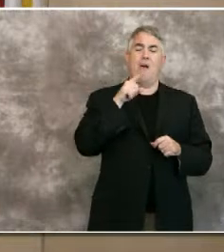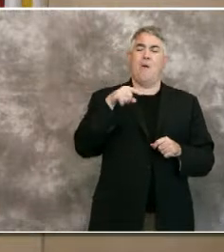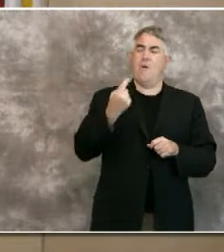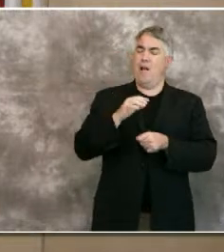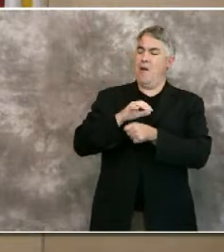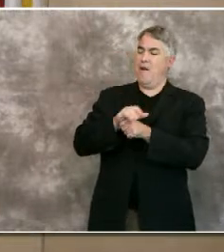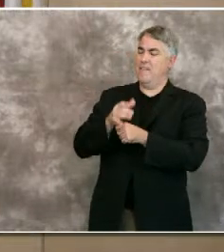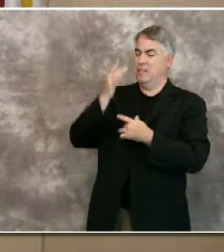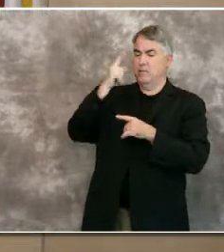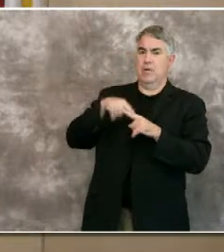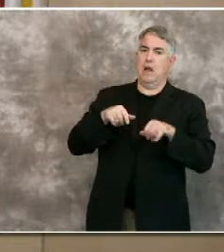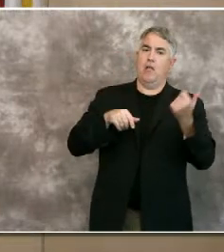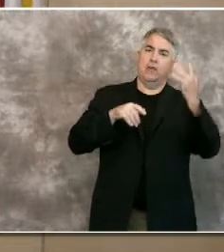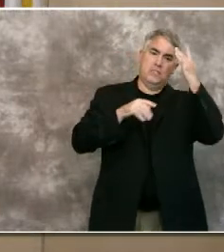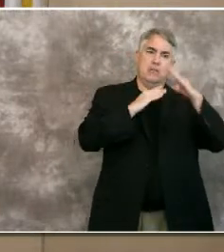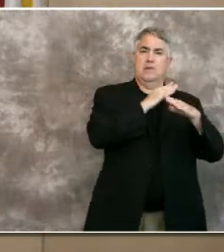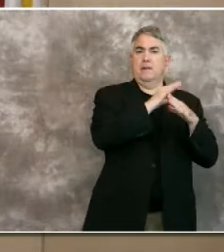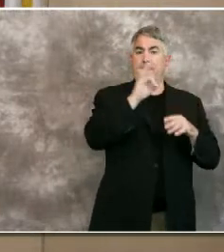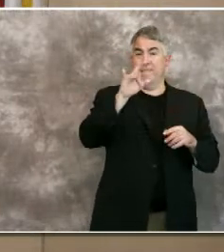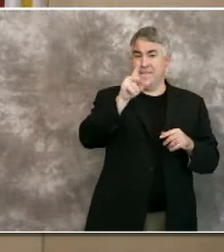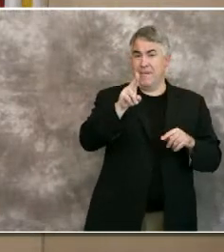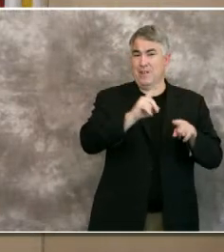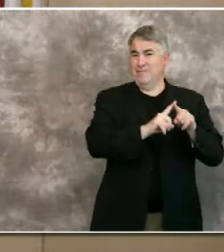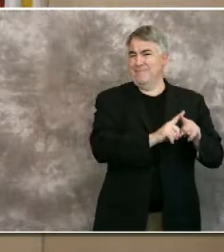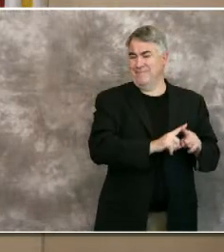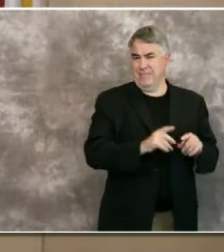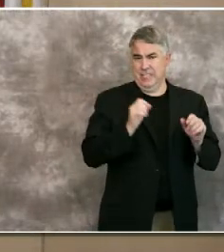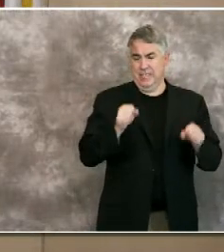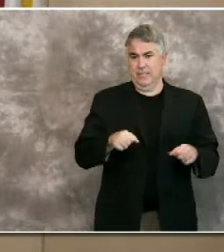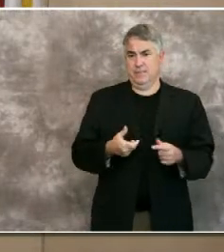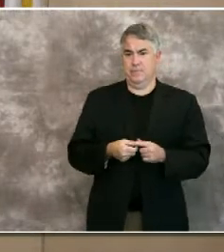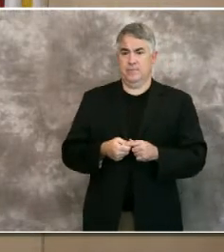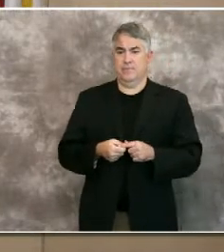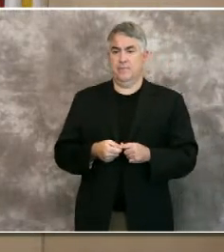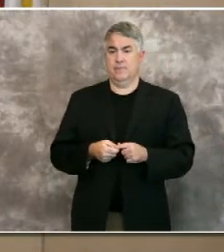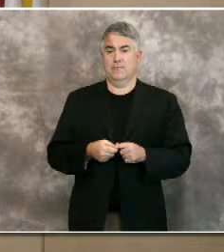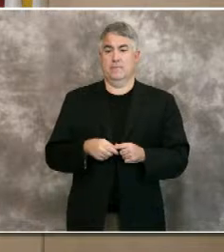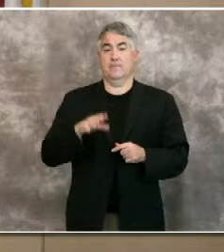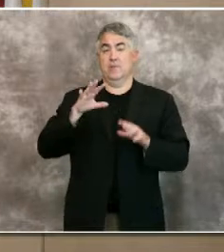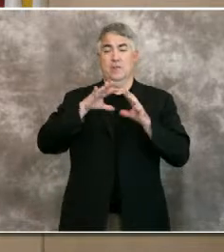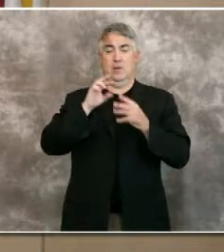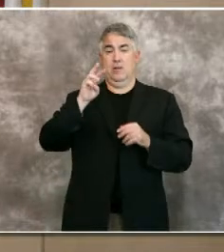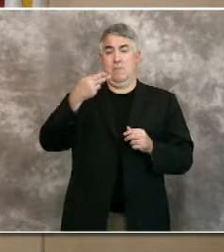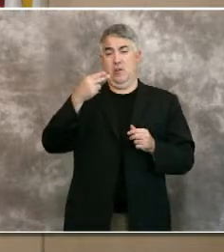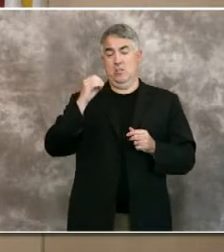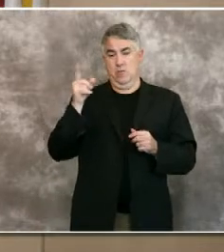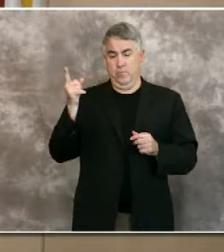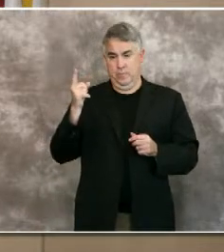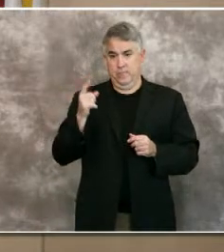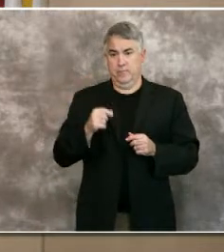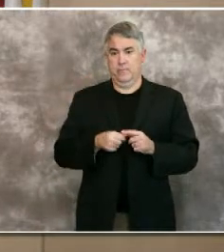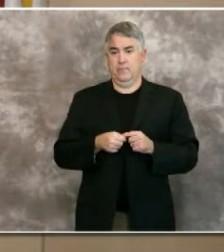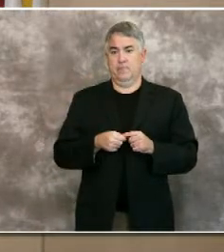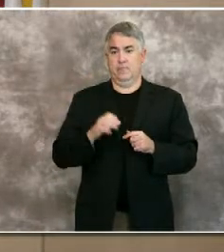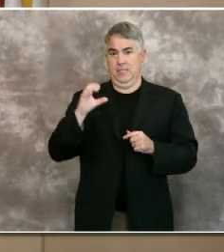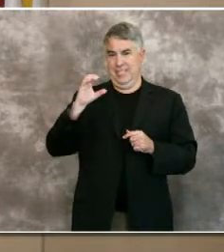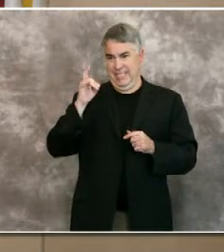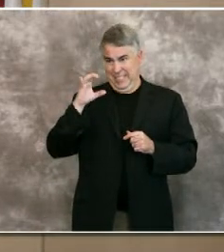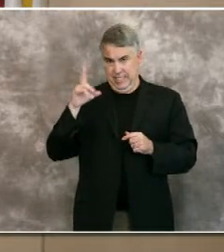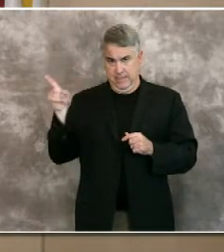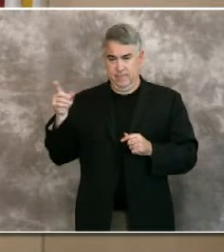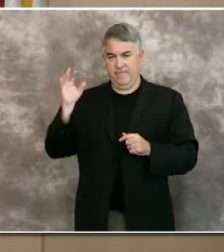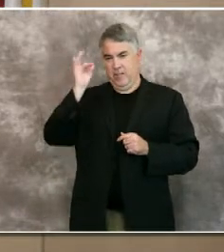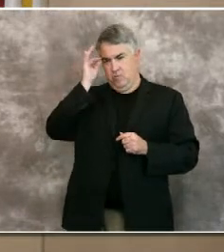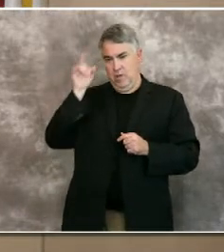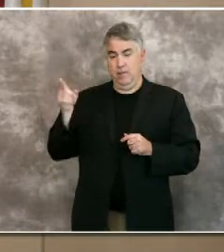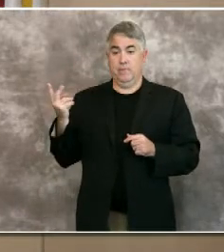protected people from COVID-19. The World Health Organization, the Centers for Disease Control and Prevention, and now